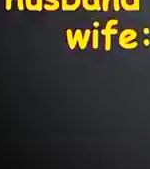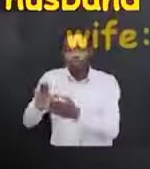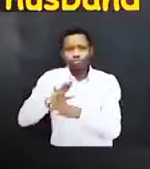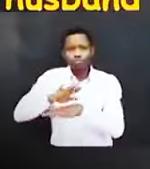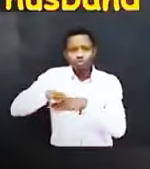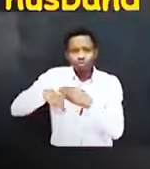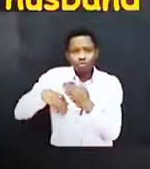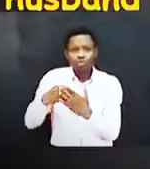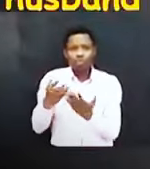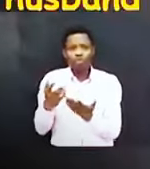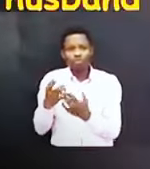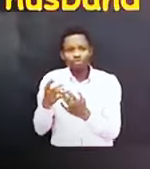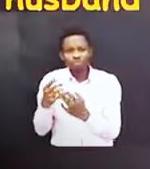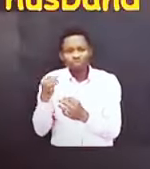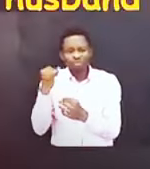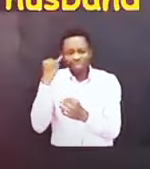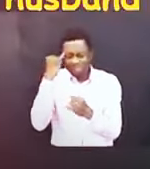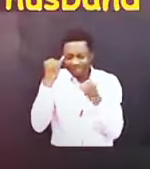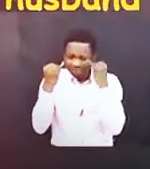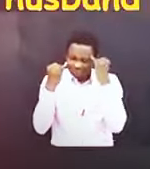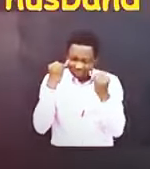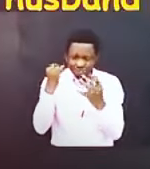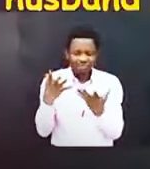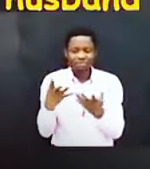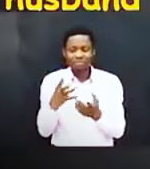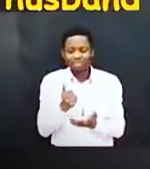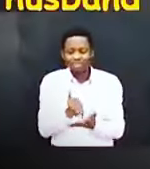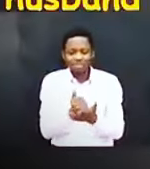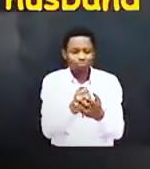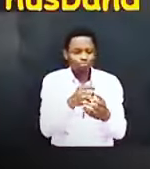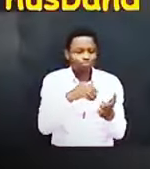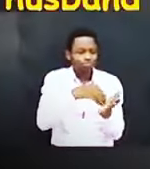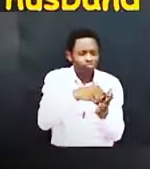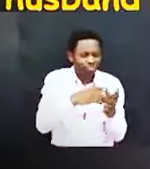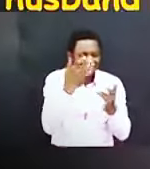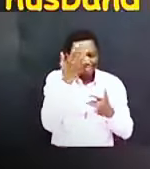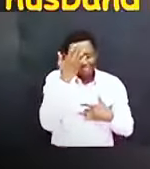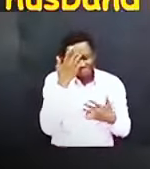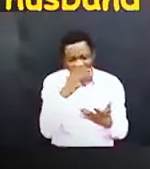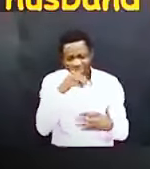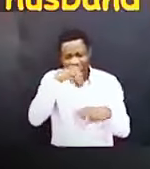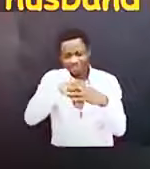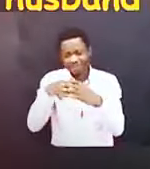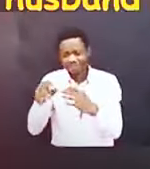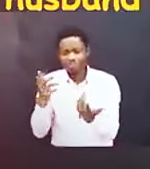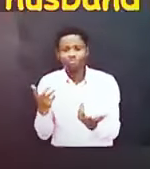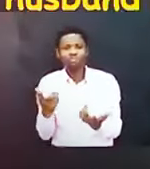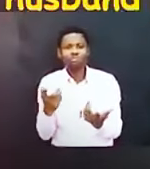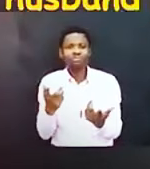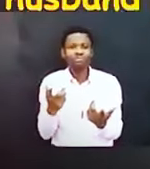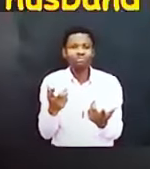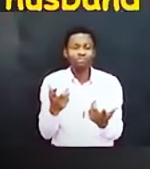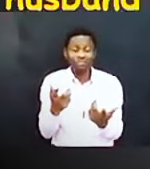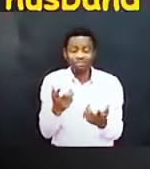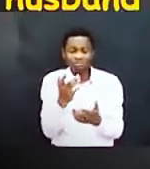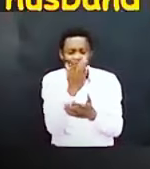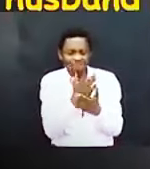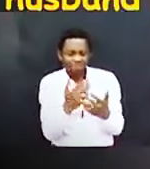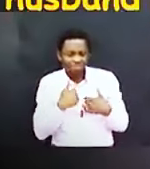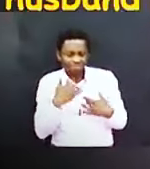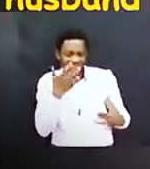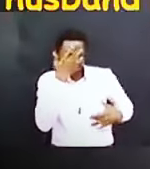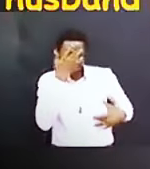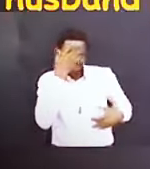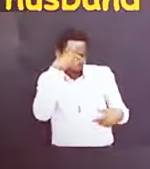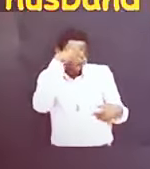with those infirmities in each other which cannot be cured.